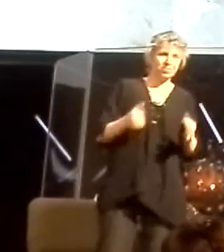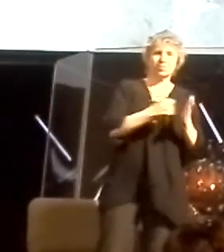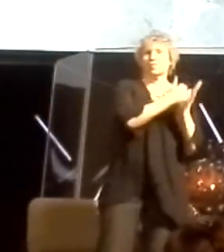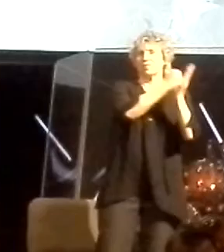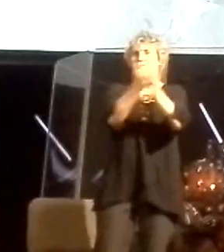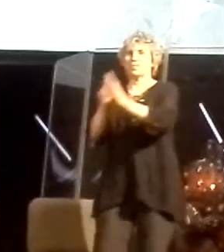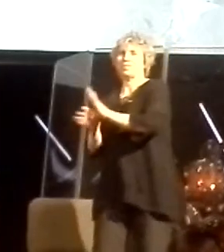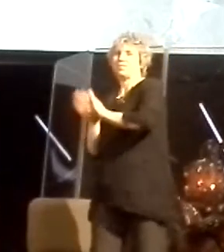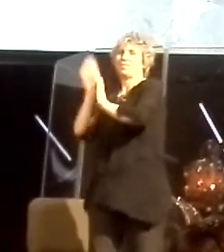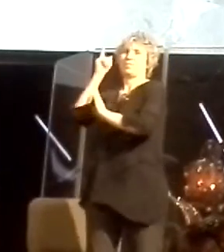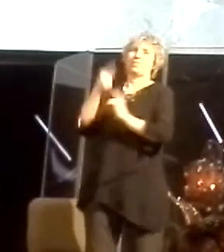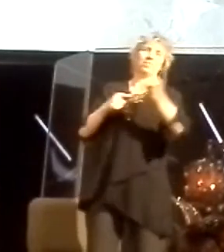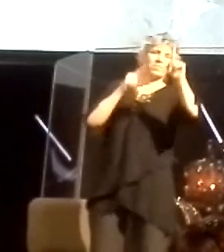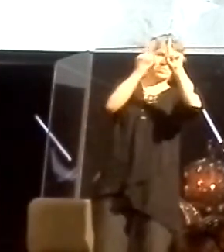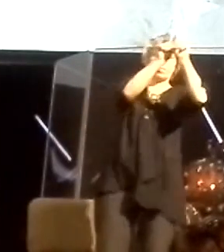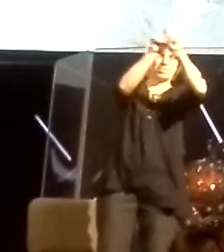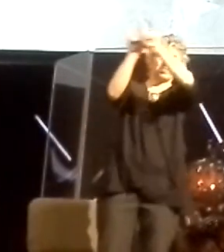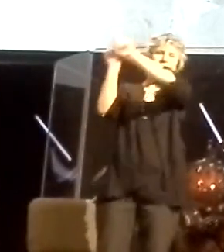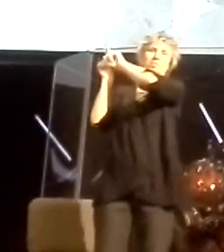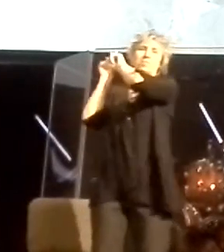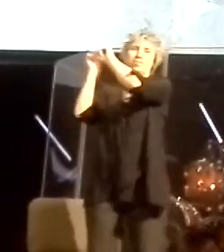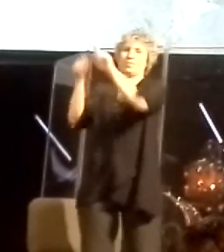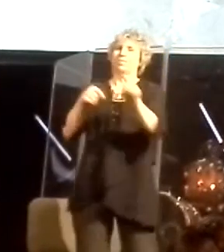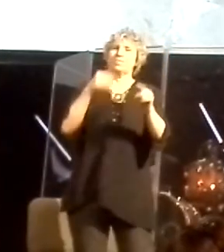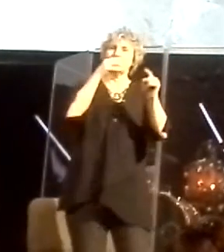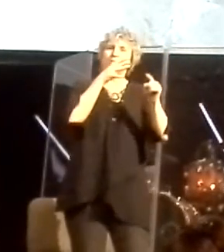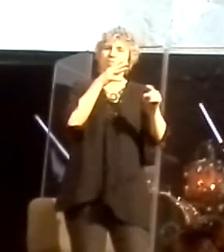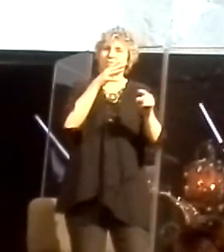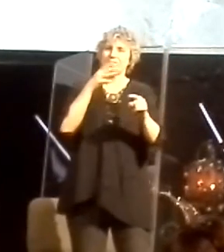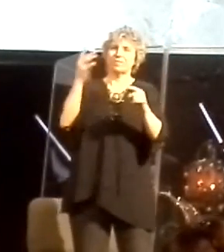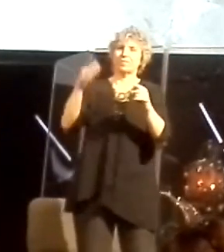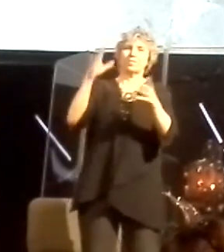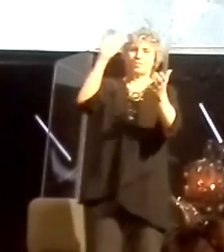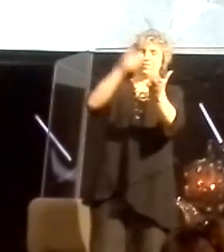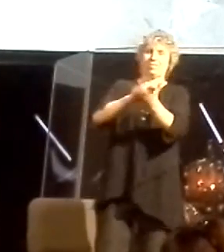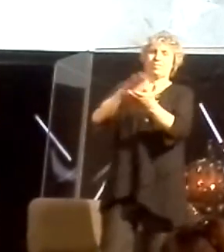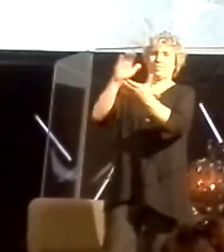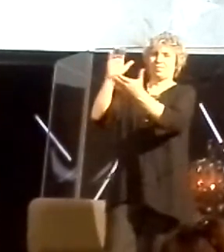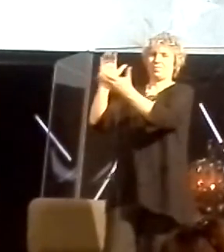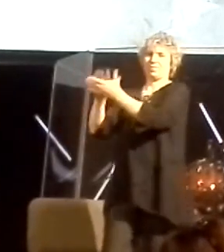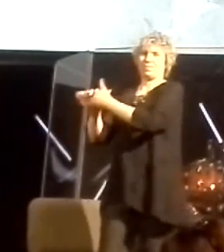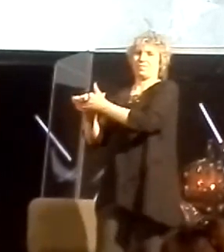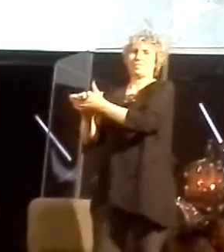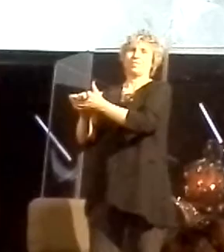walk with Christ. I would like to thank my mother, Lonnie, and my husband, Brandon. you. I want